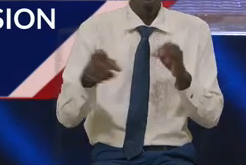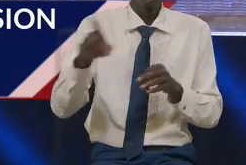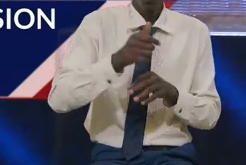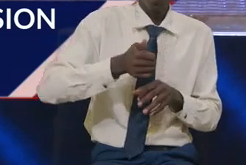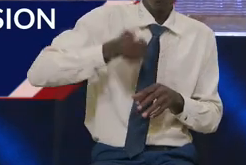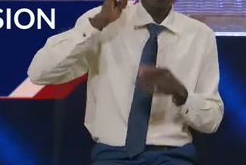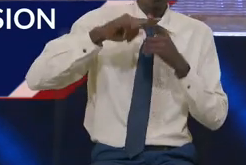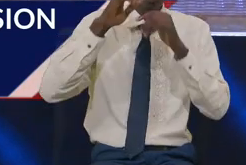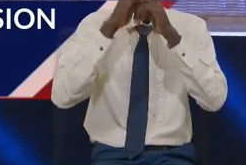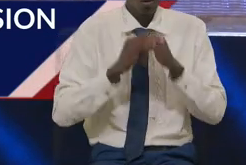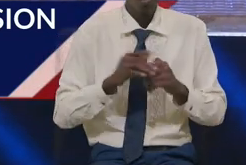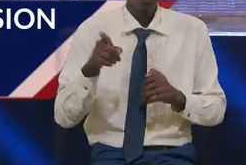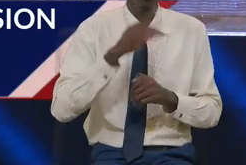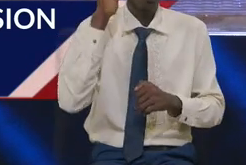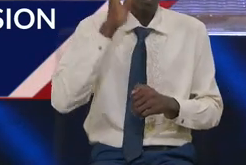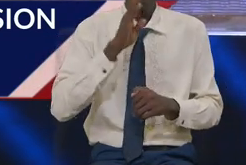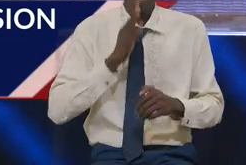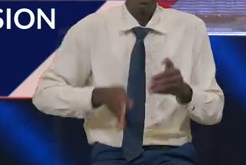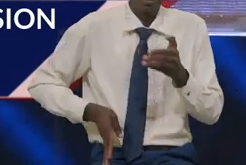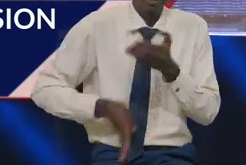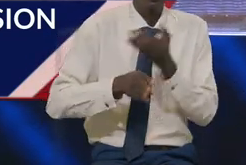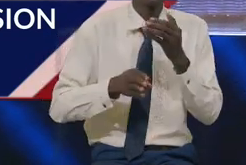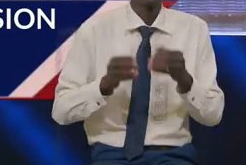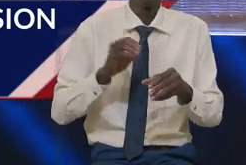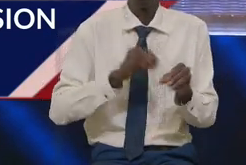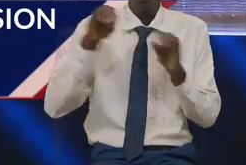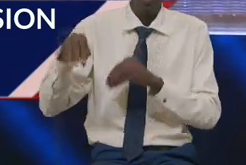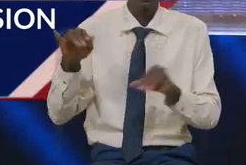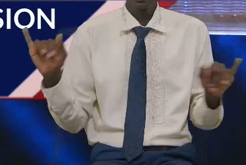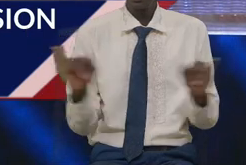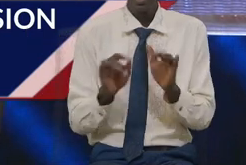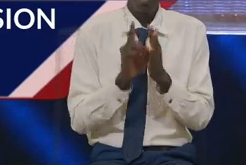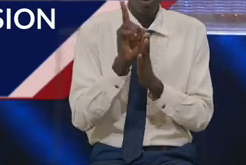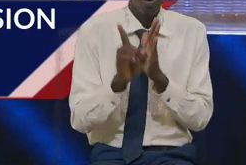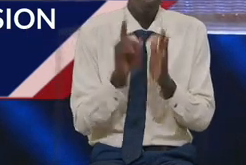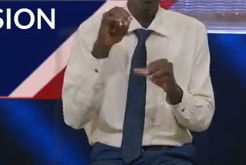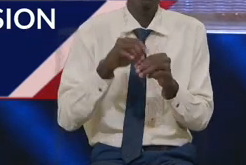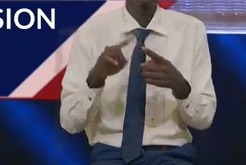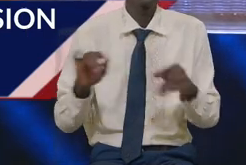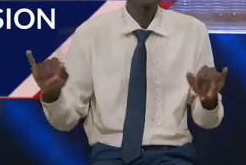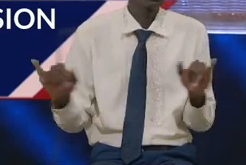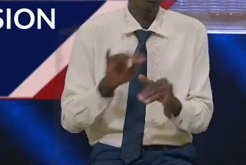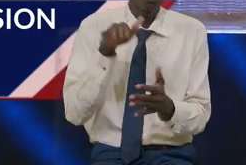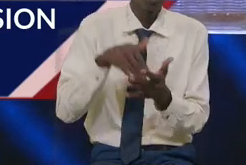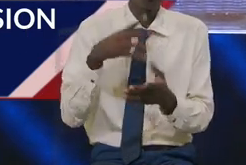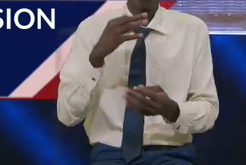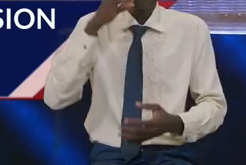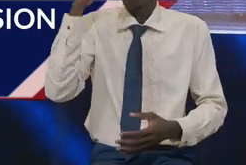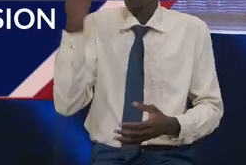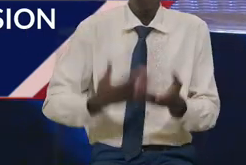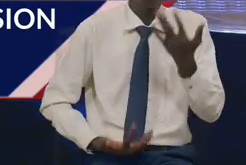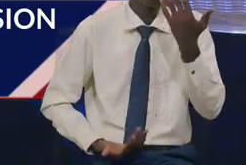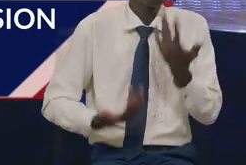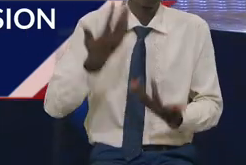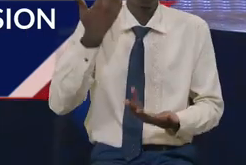ye shall be cast the same hour into the midst of the burning fiery furnace. Look at